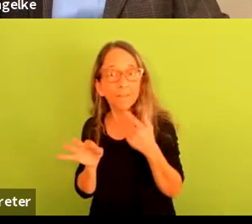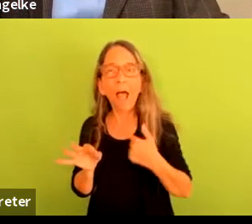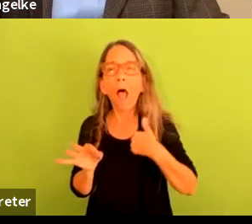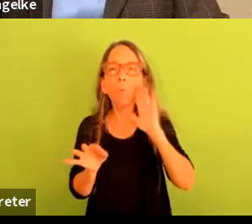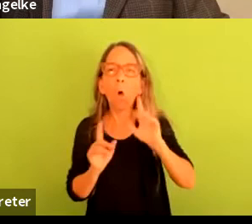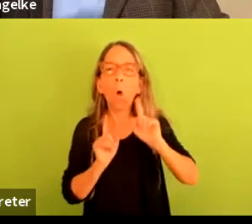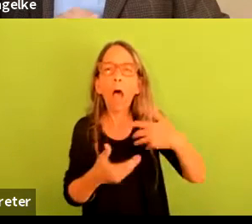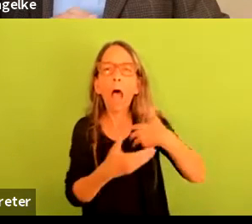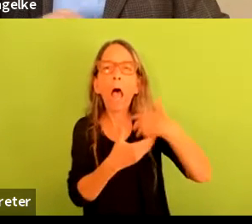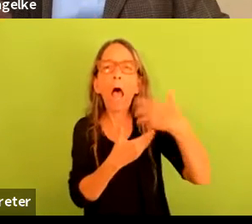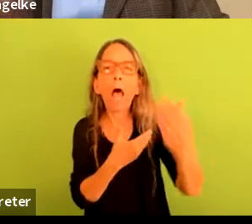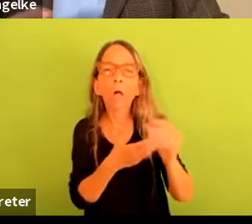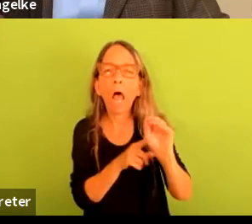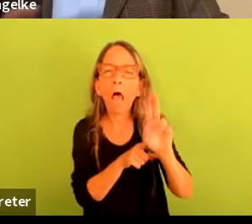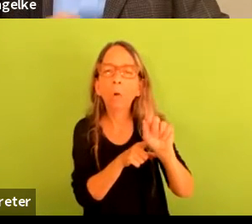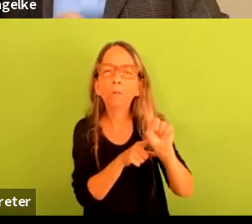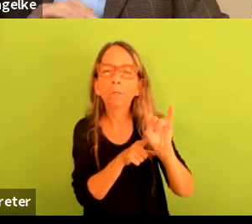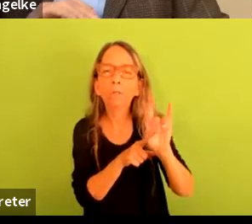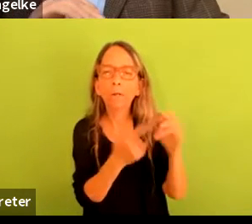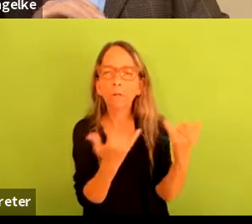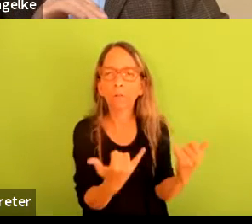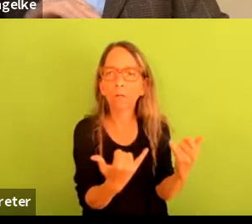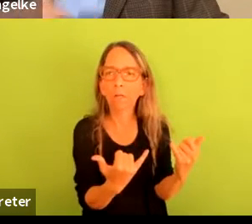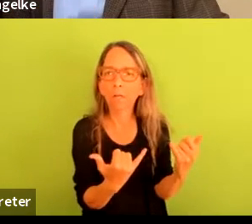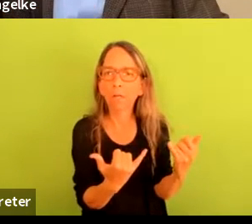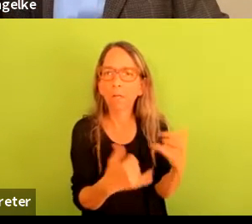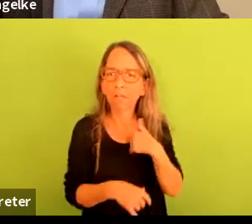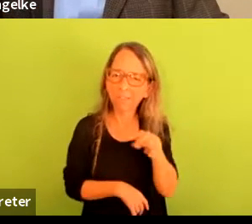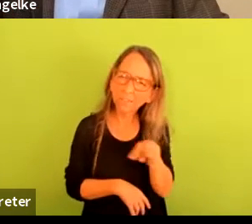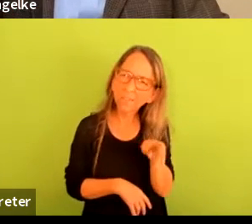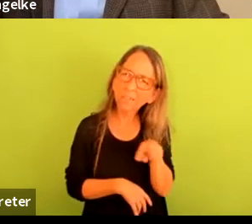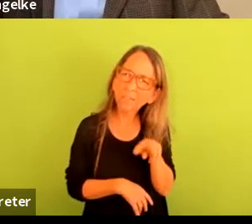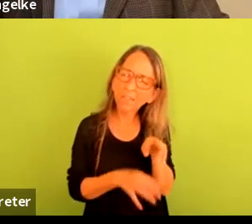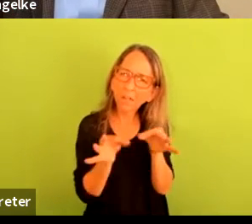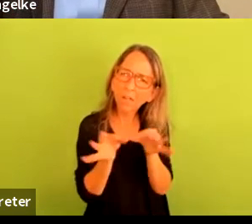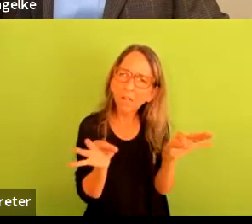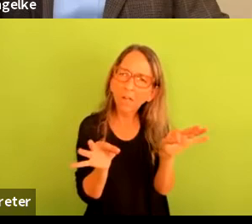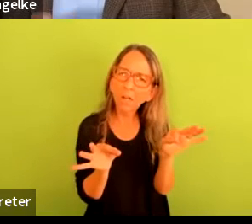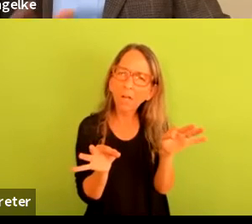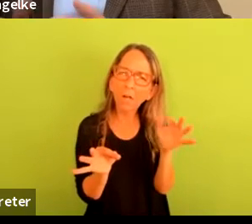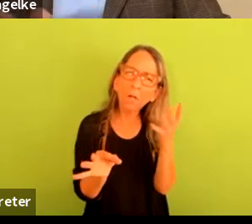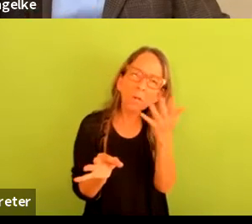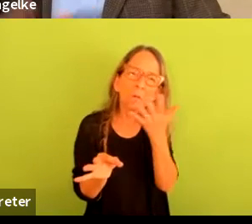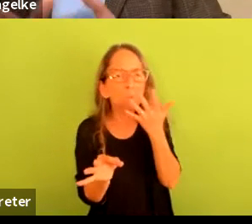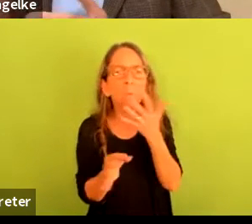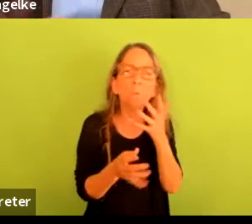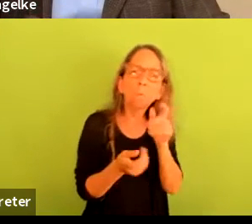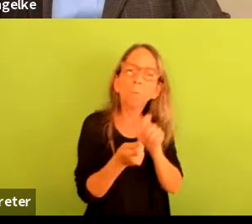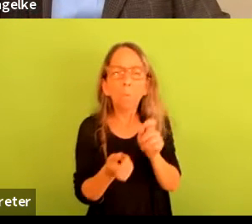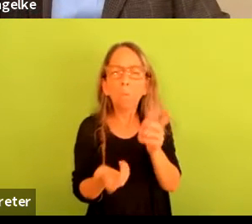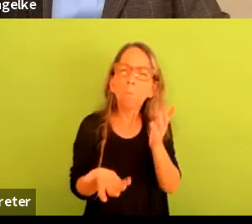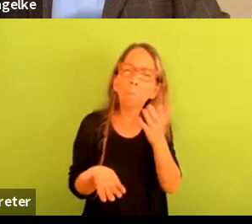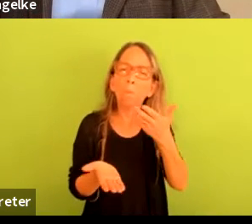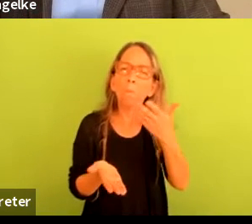read that and it's going to look and feel and smell and everything about it is going to look correct. And it's going to change the rest of